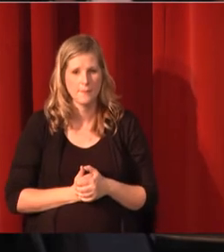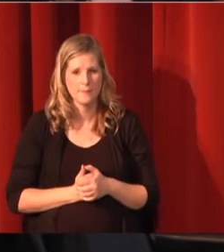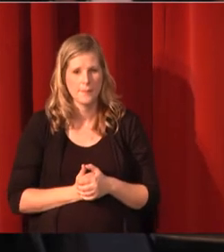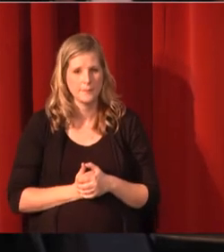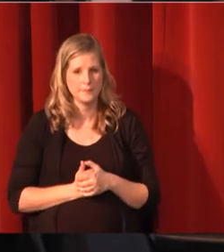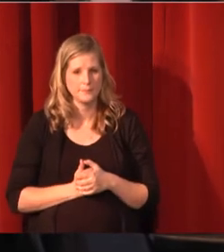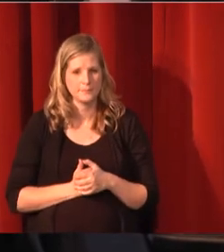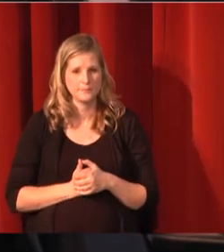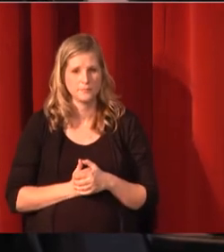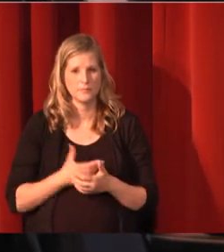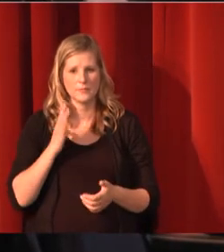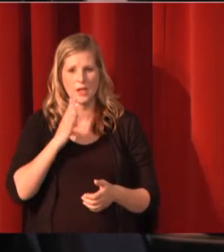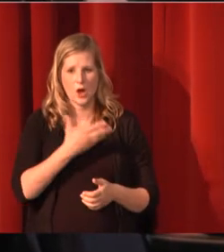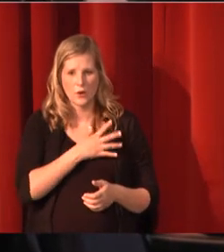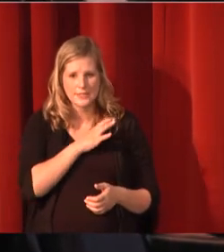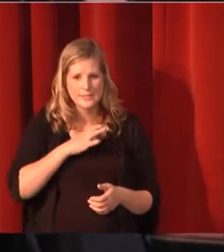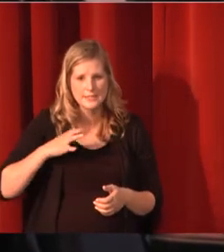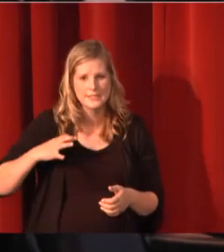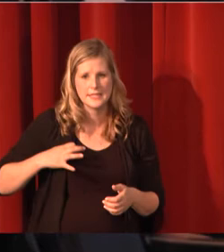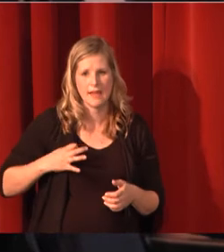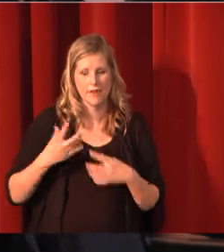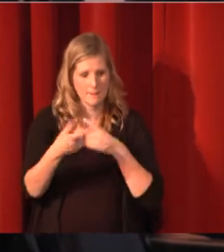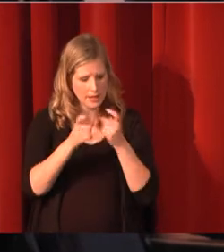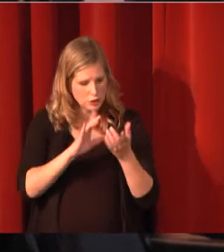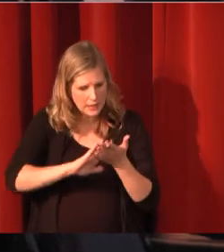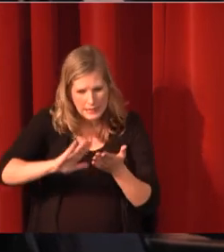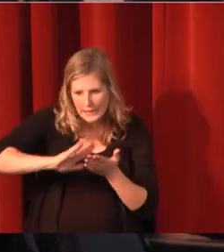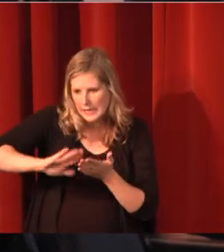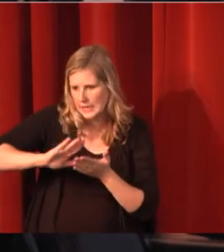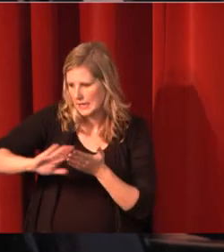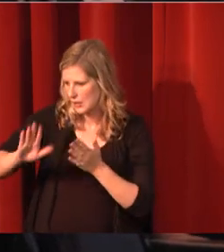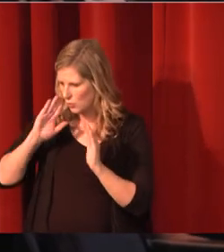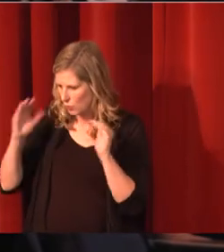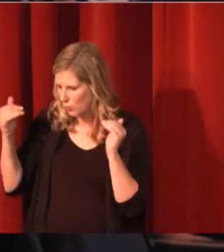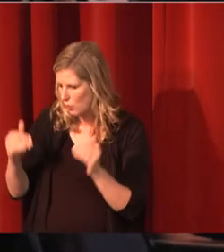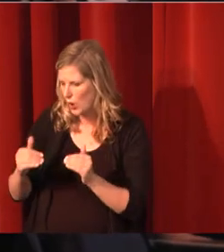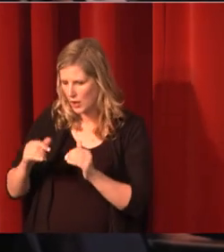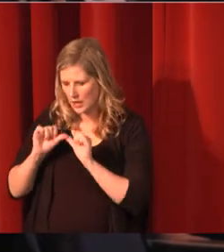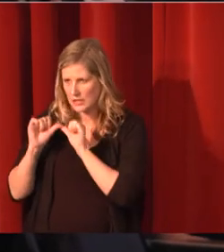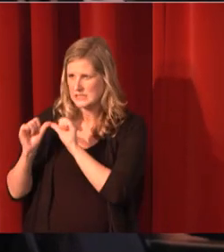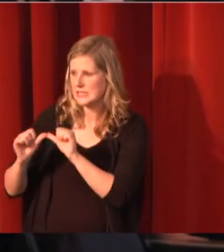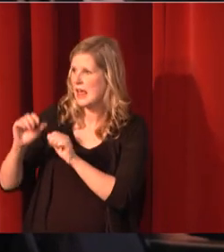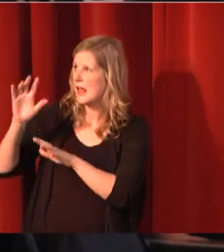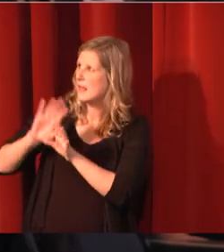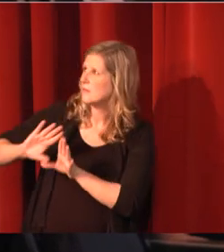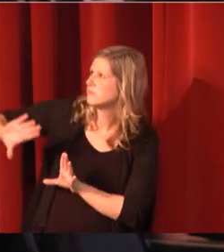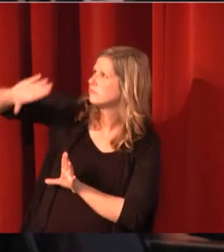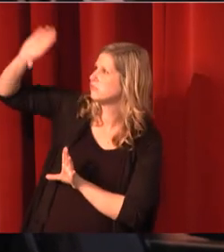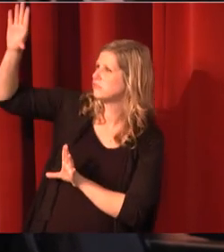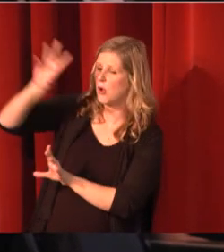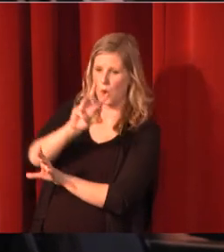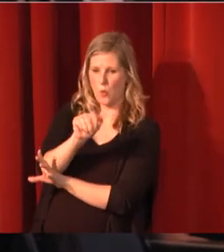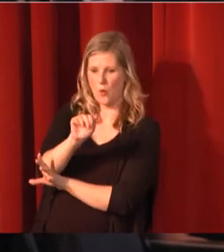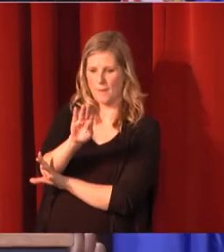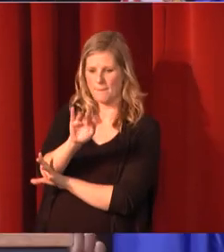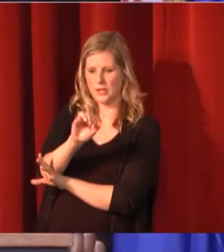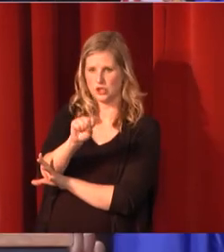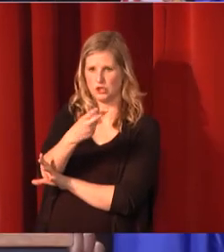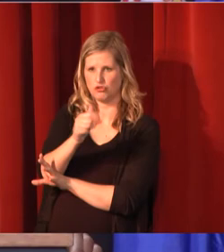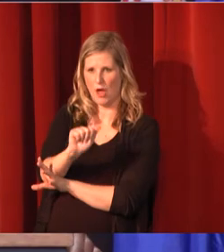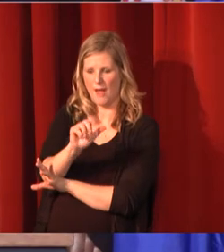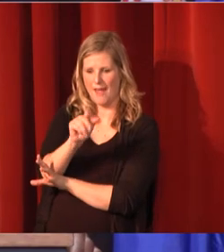our staff is managing the cleanup and working to stabilize the bluffs above Wabasha Avenue and we have a strong